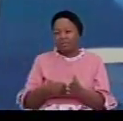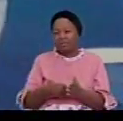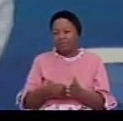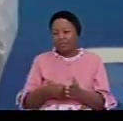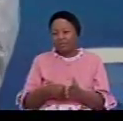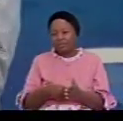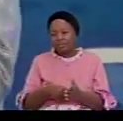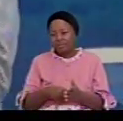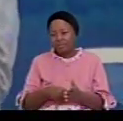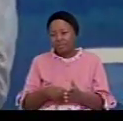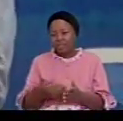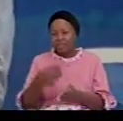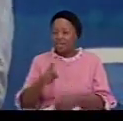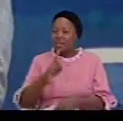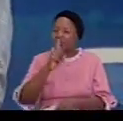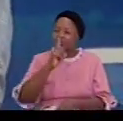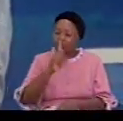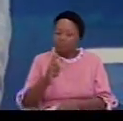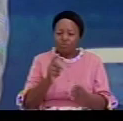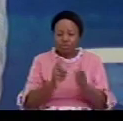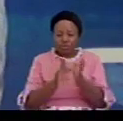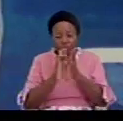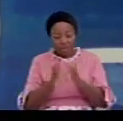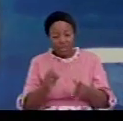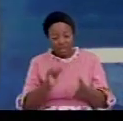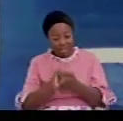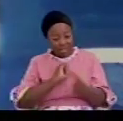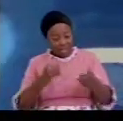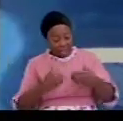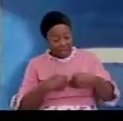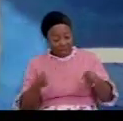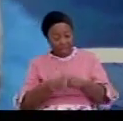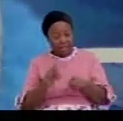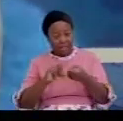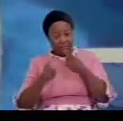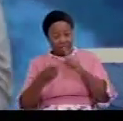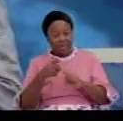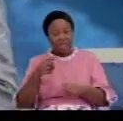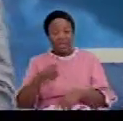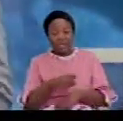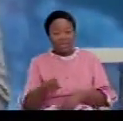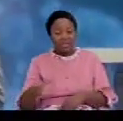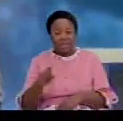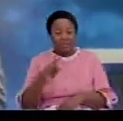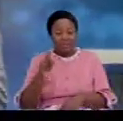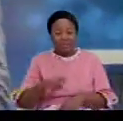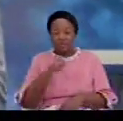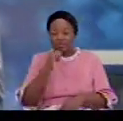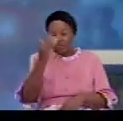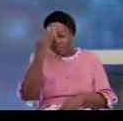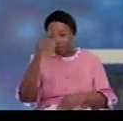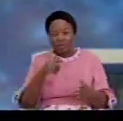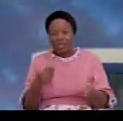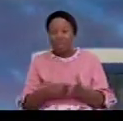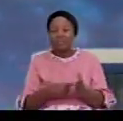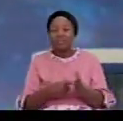The real Christians that I have as friends, they must not know this.